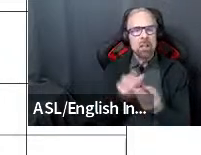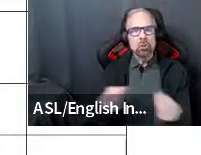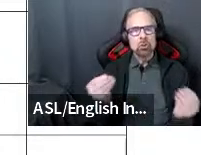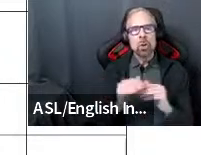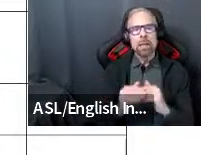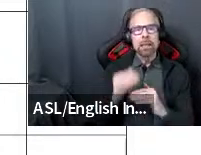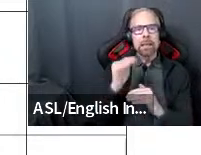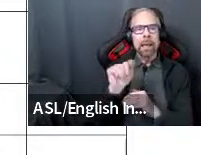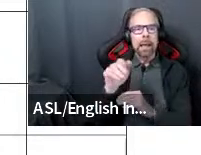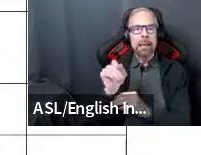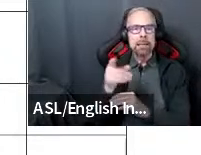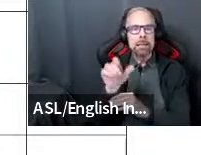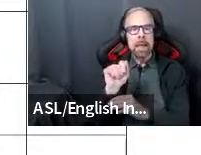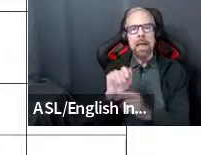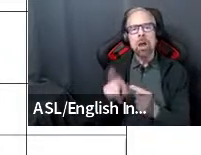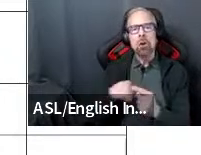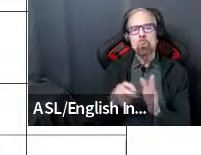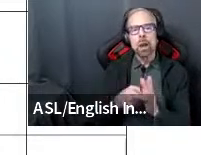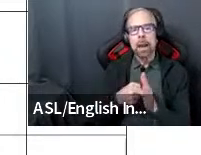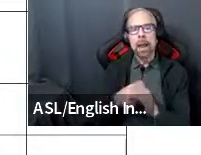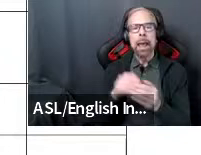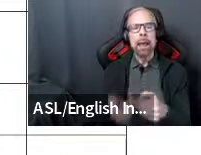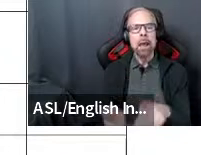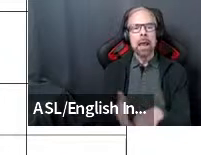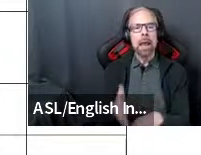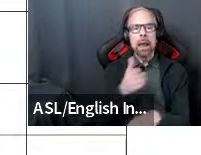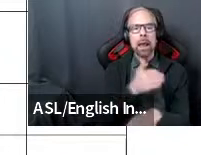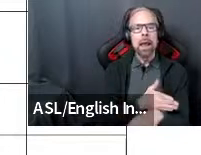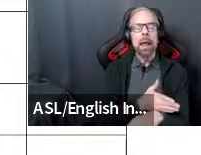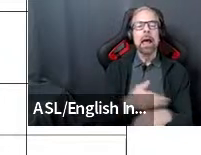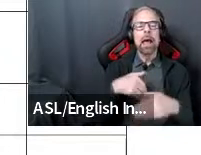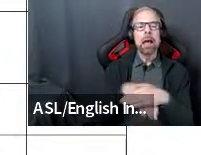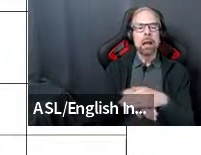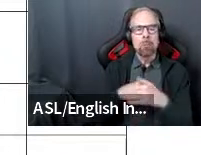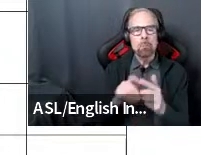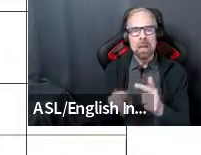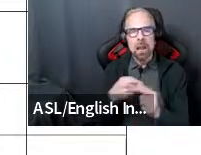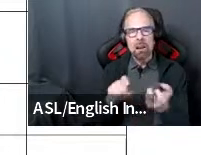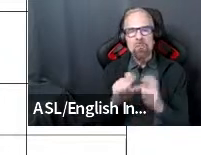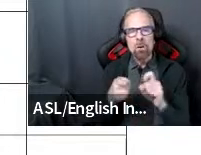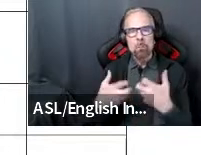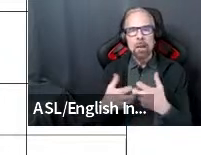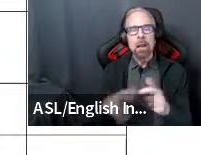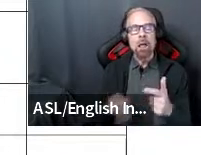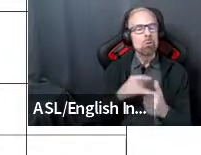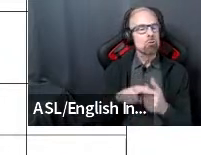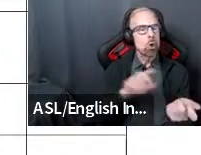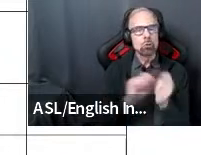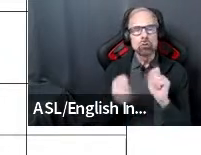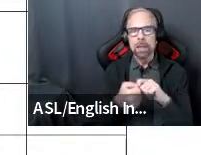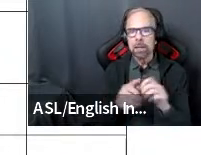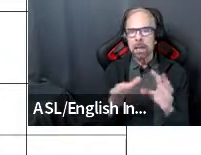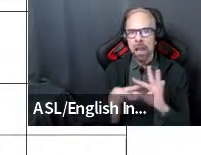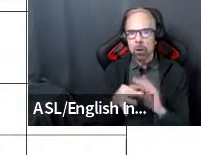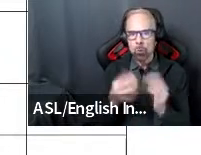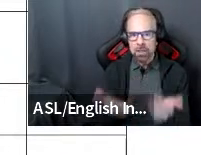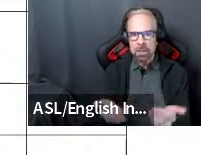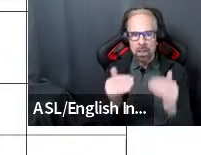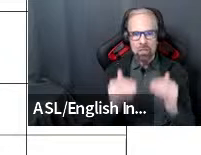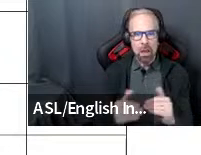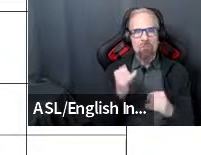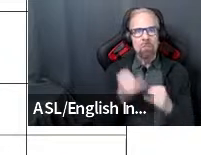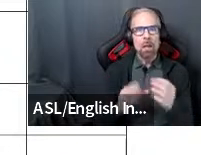ADA requirements, enhancing accessibility and mobility thoughtfully. Similarly, no changes to the language here. And then finally,